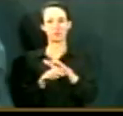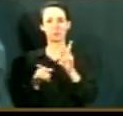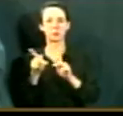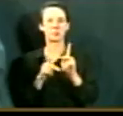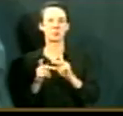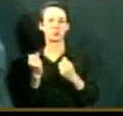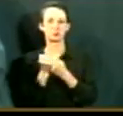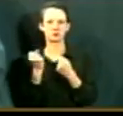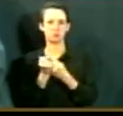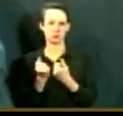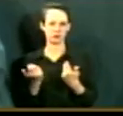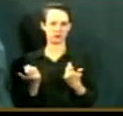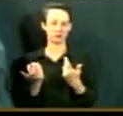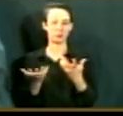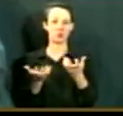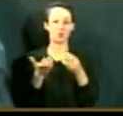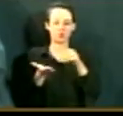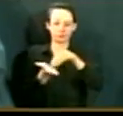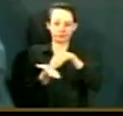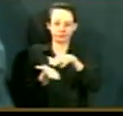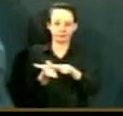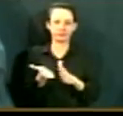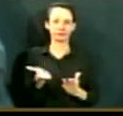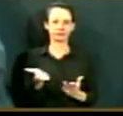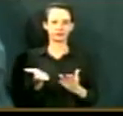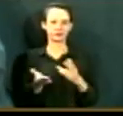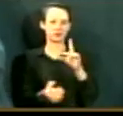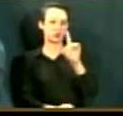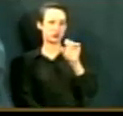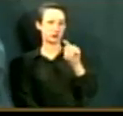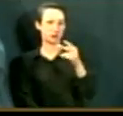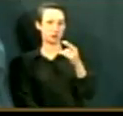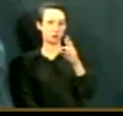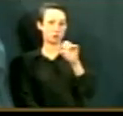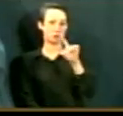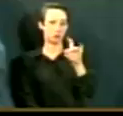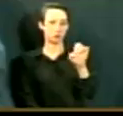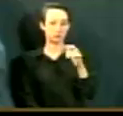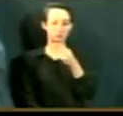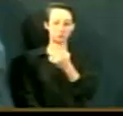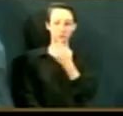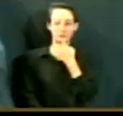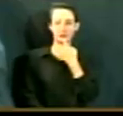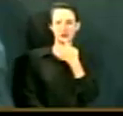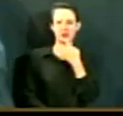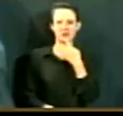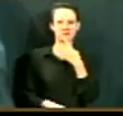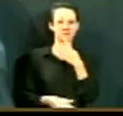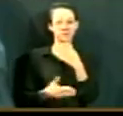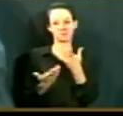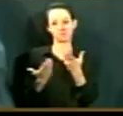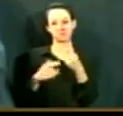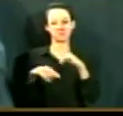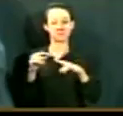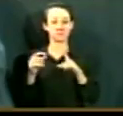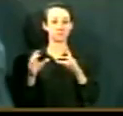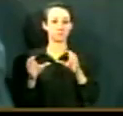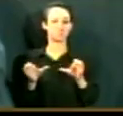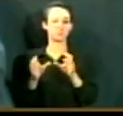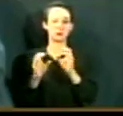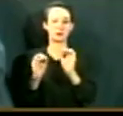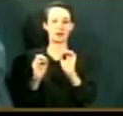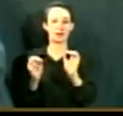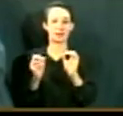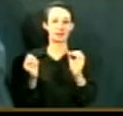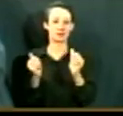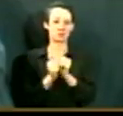on the record that, as Ms. Dethridge said, our hands are tied by the MOU, and I really at some point would like to see a